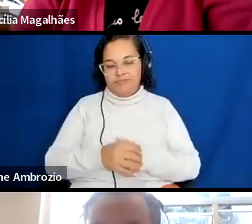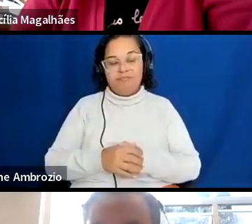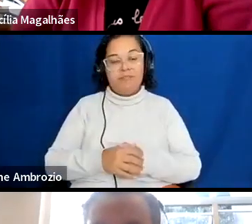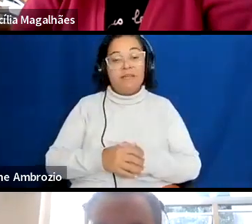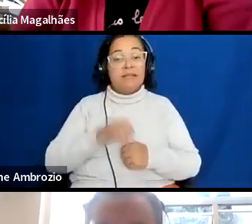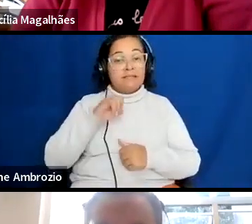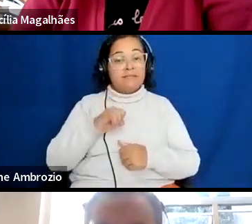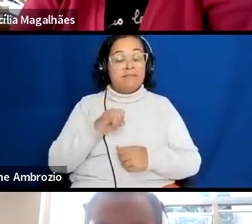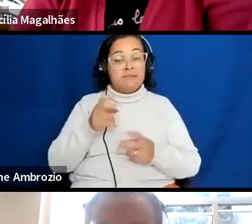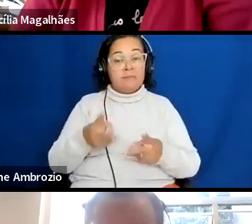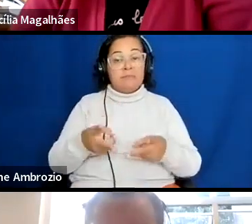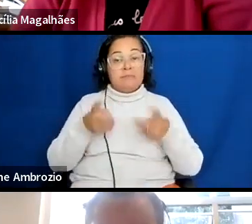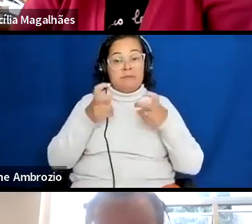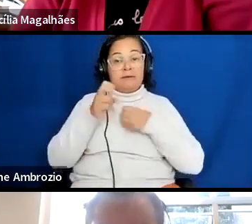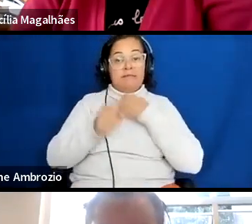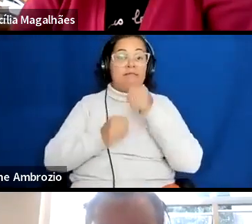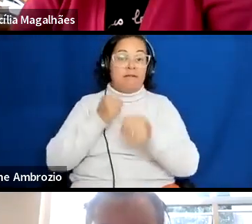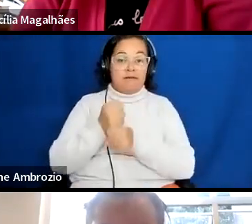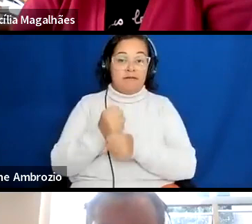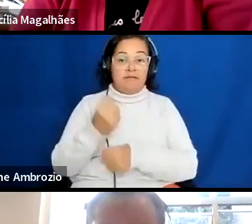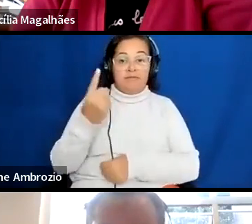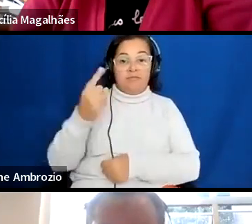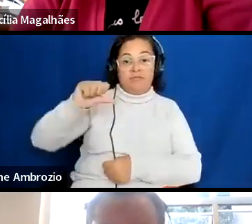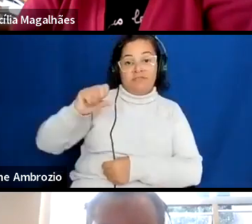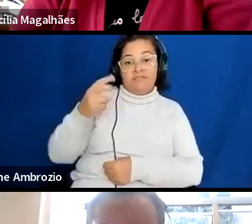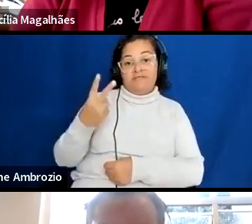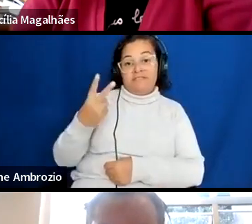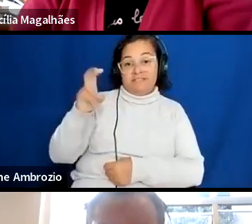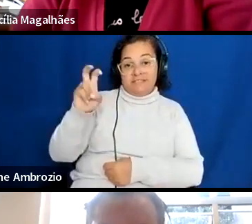and the crisis text,